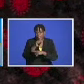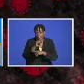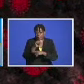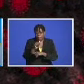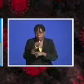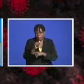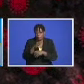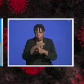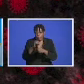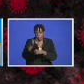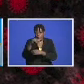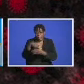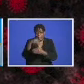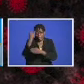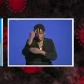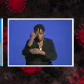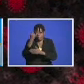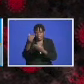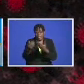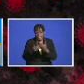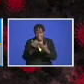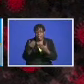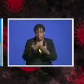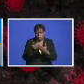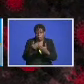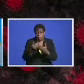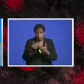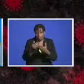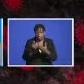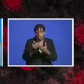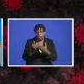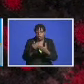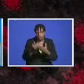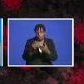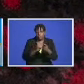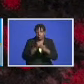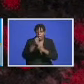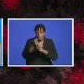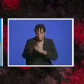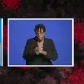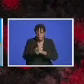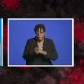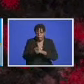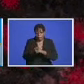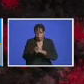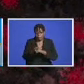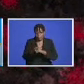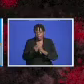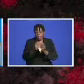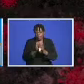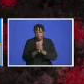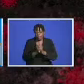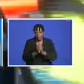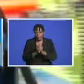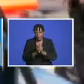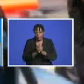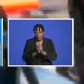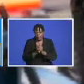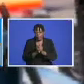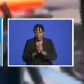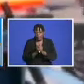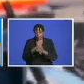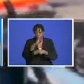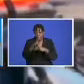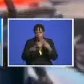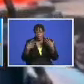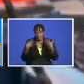India, is both more transmissible than previous variants and has been able to resist the antibodies in human blood. World